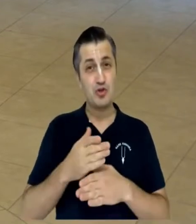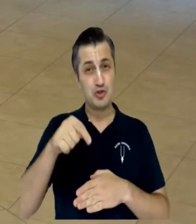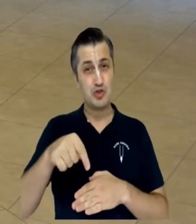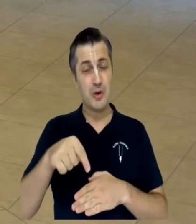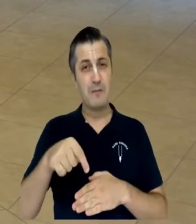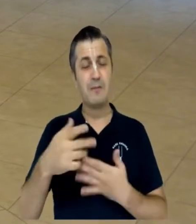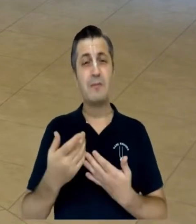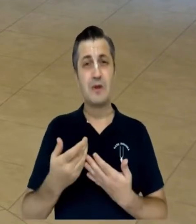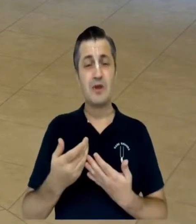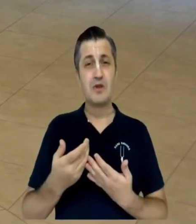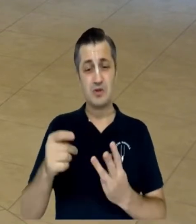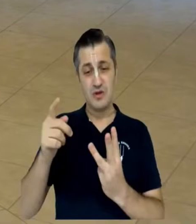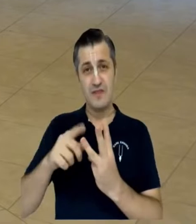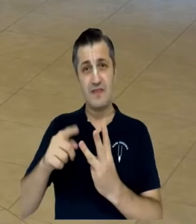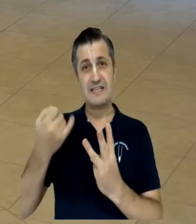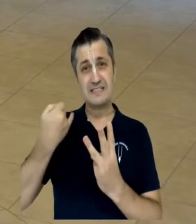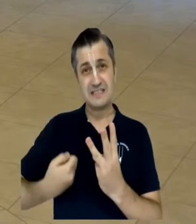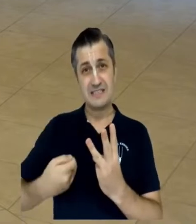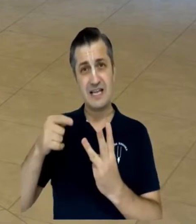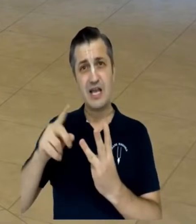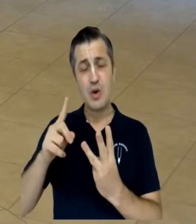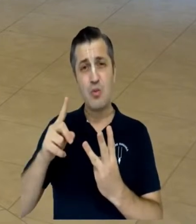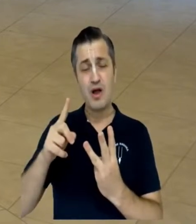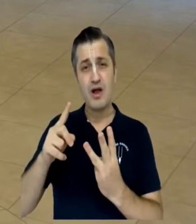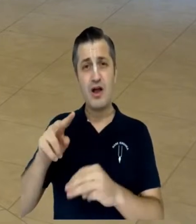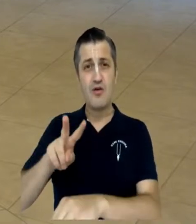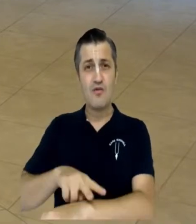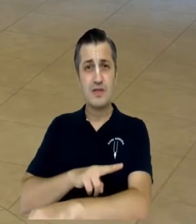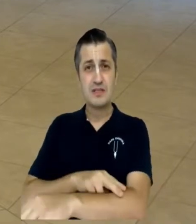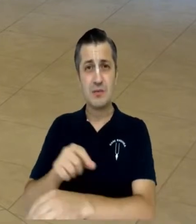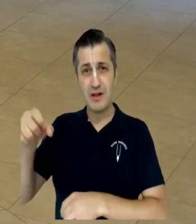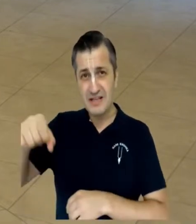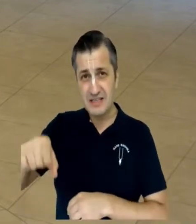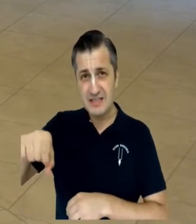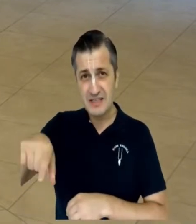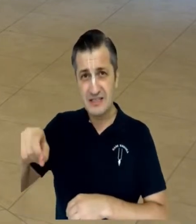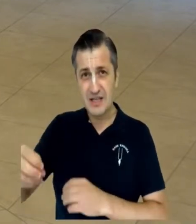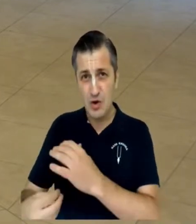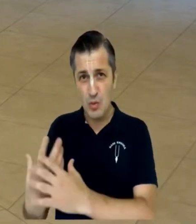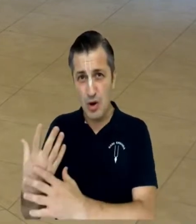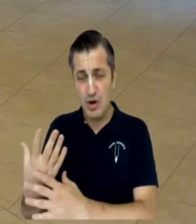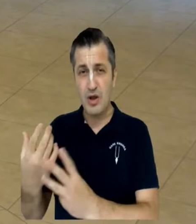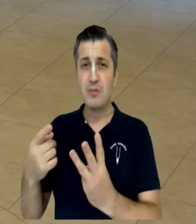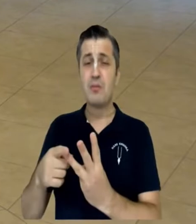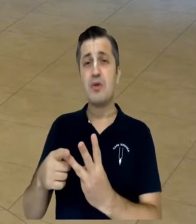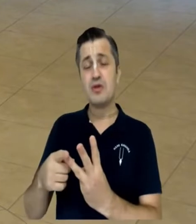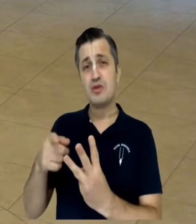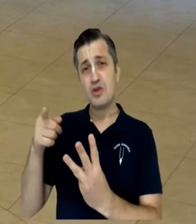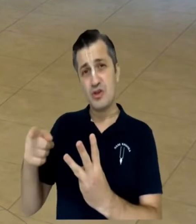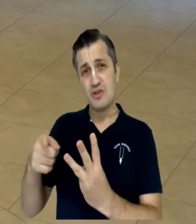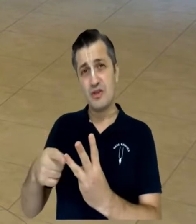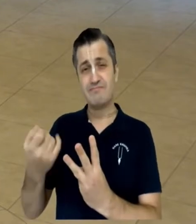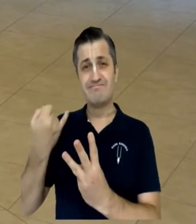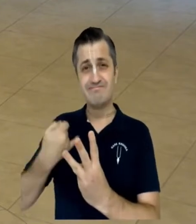sick today, so they had to work without him today. So I think this story nicely explains how,